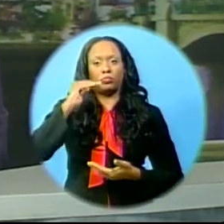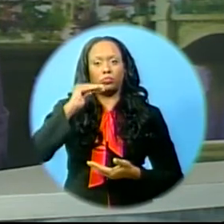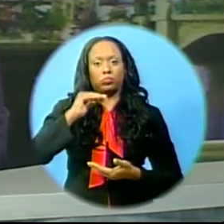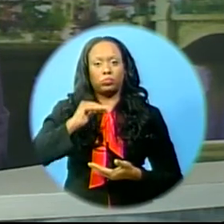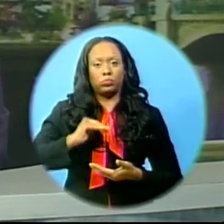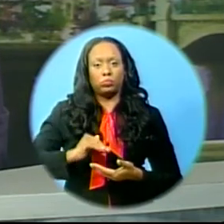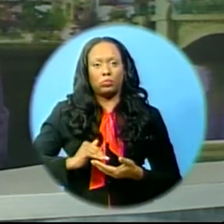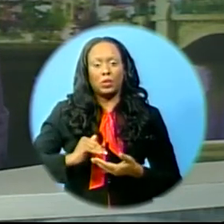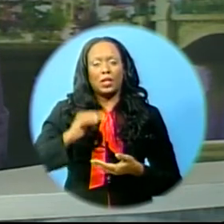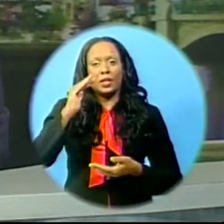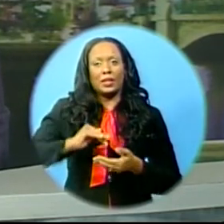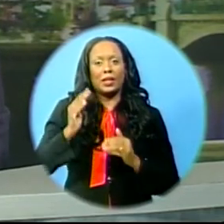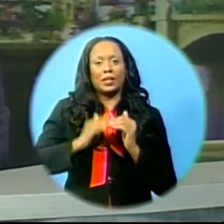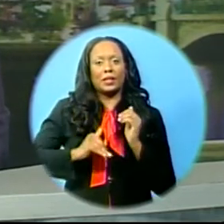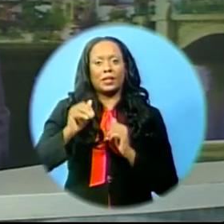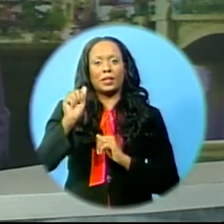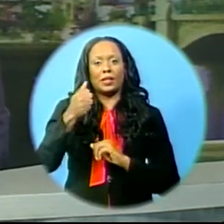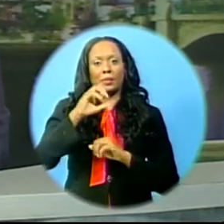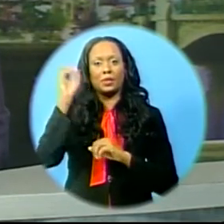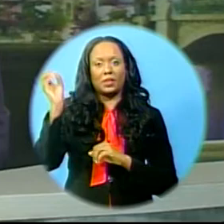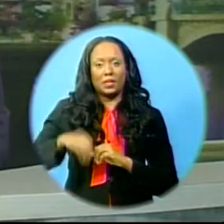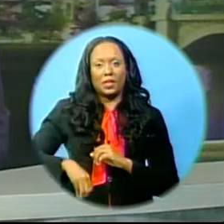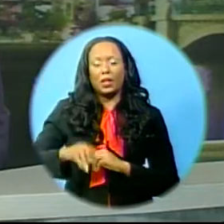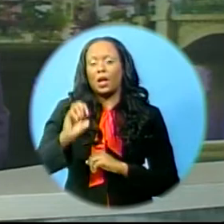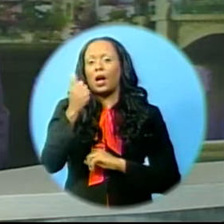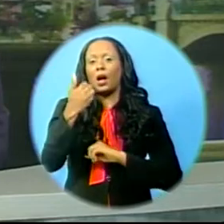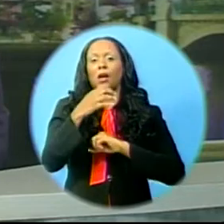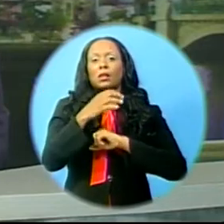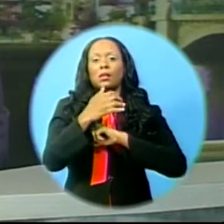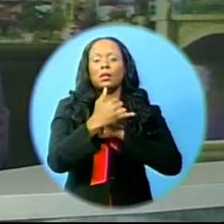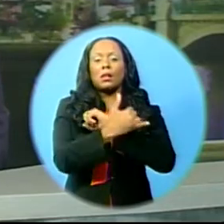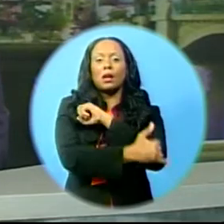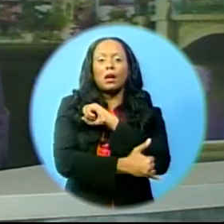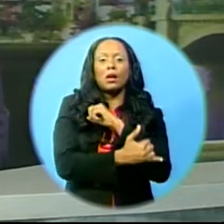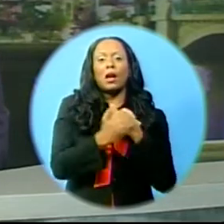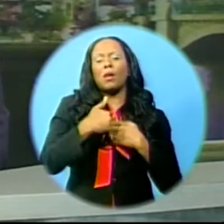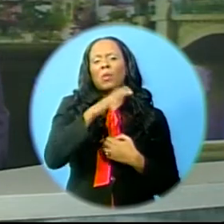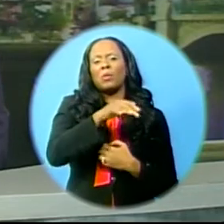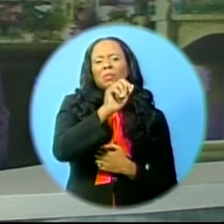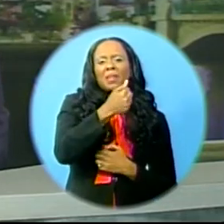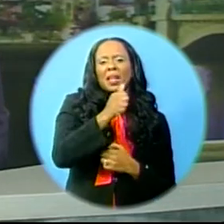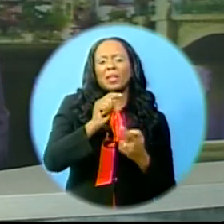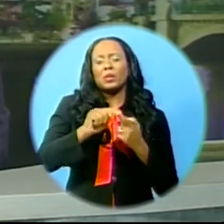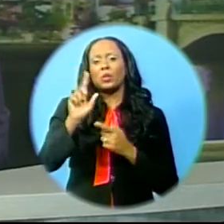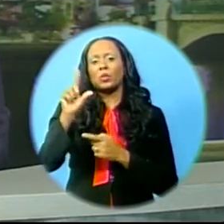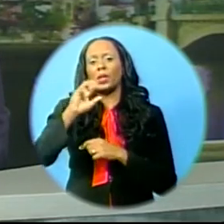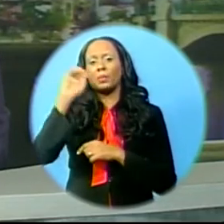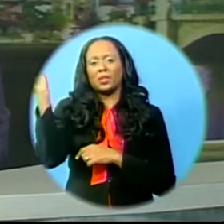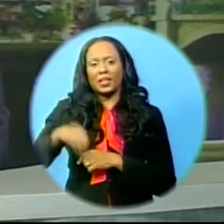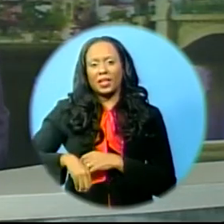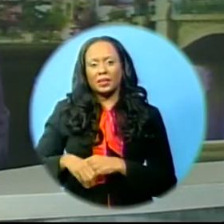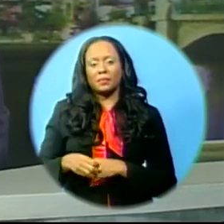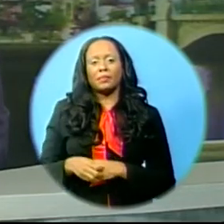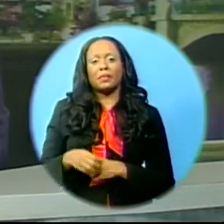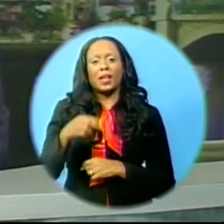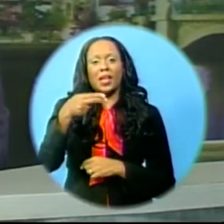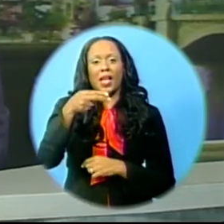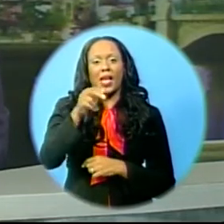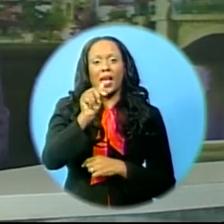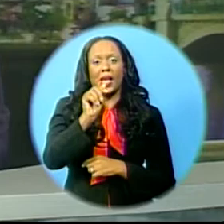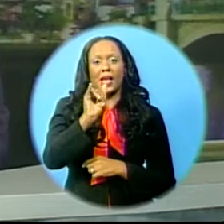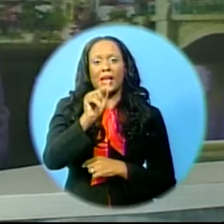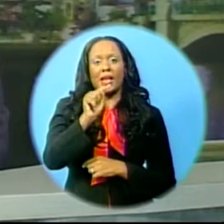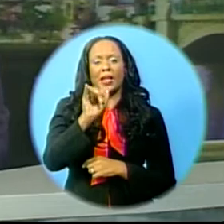population. The remaining Caribbean countries have undernourishment levels of between 10 and 20%. Haiti is the exception,